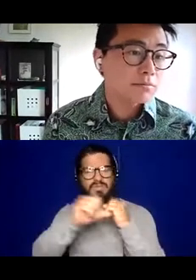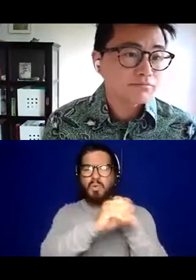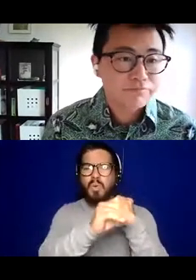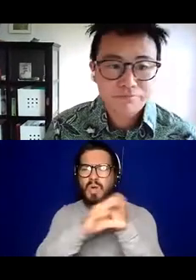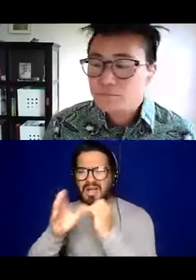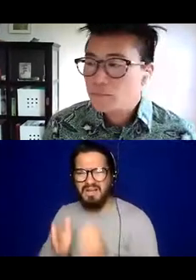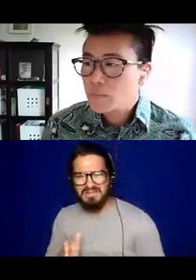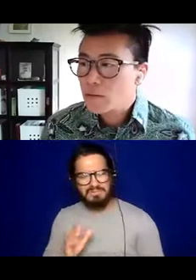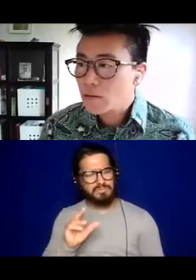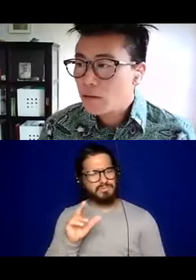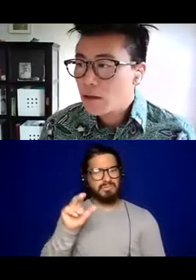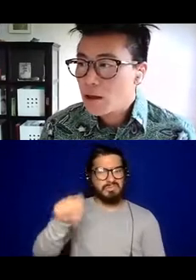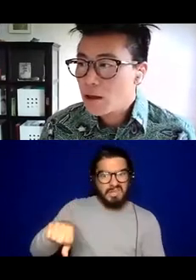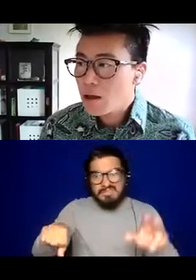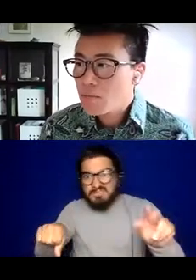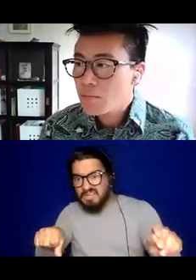not?